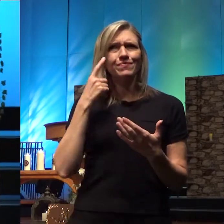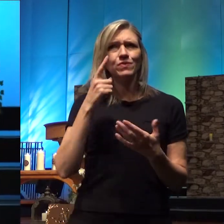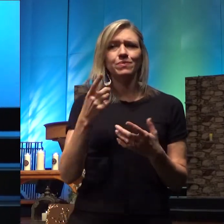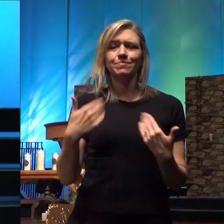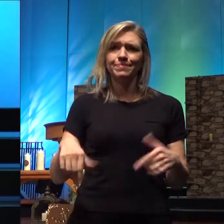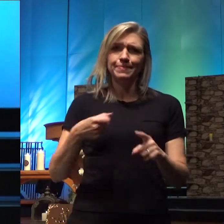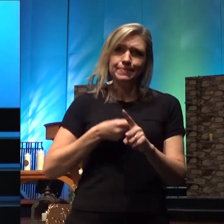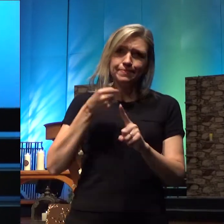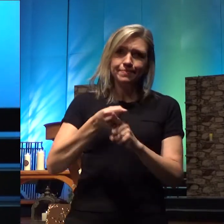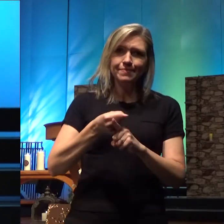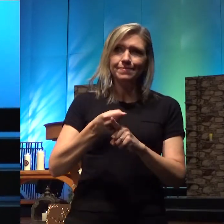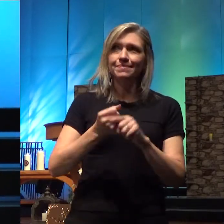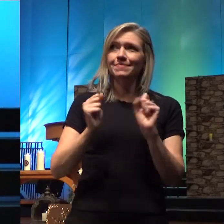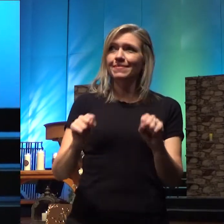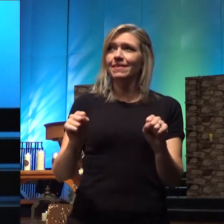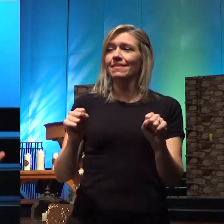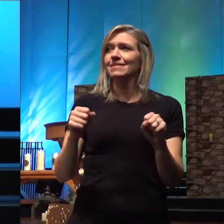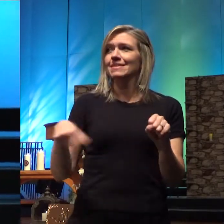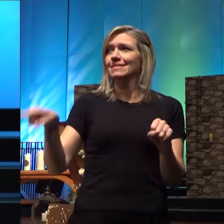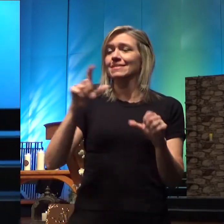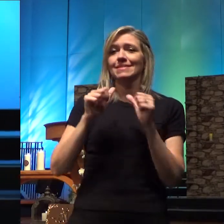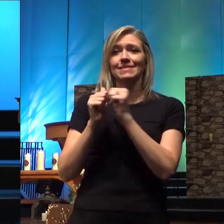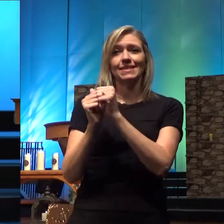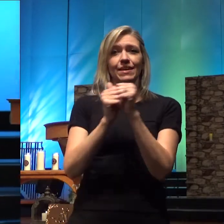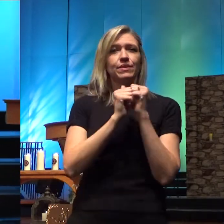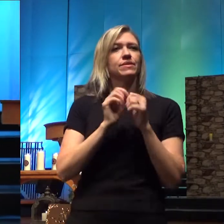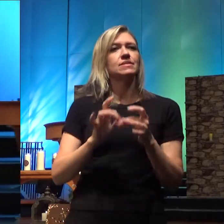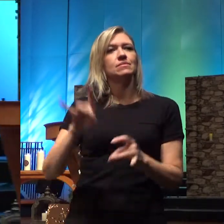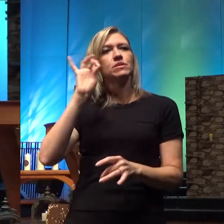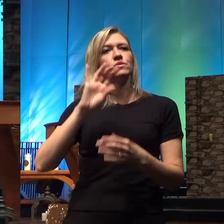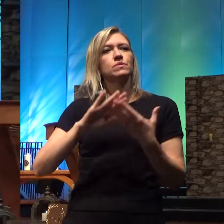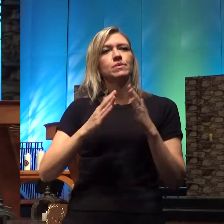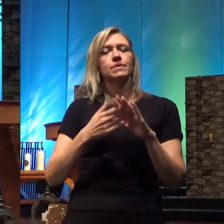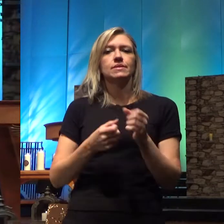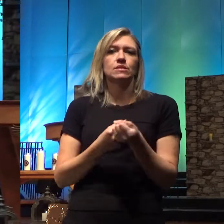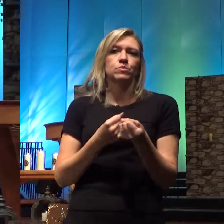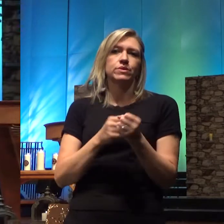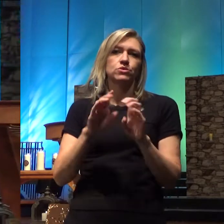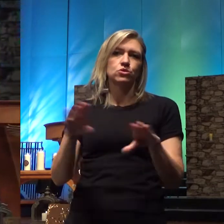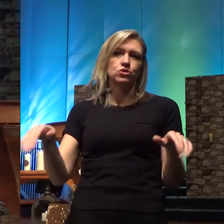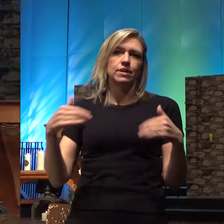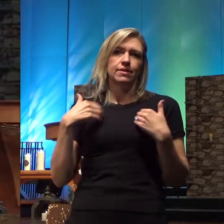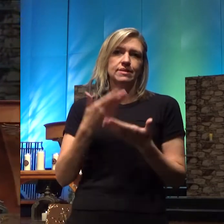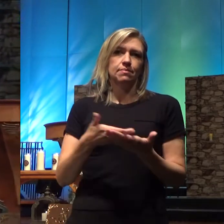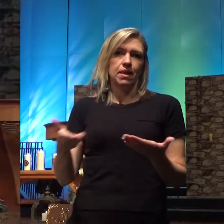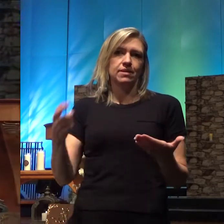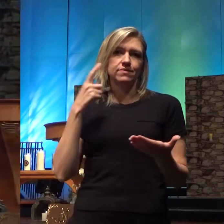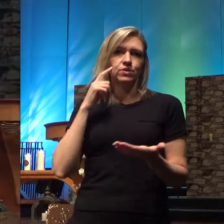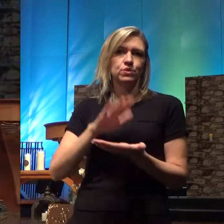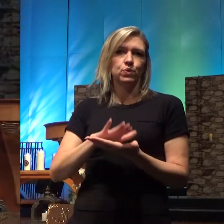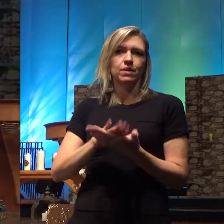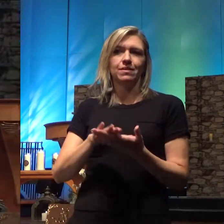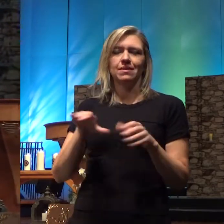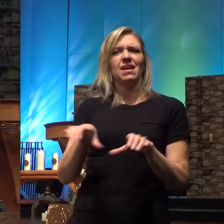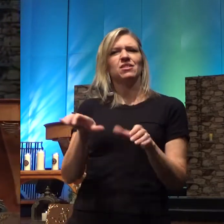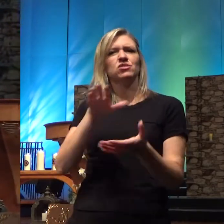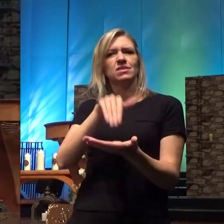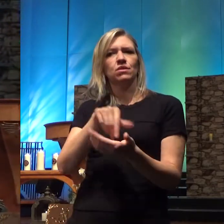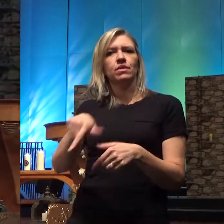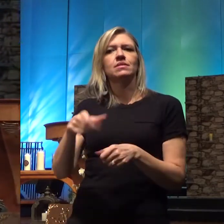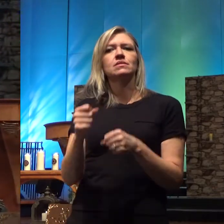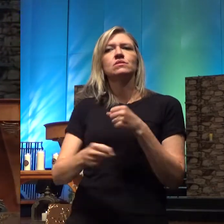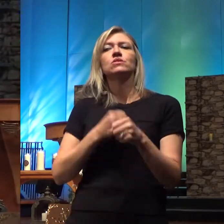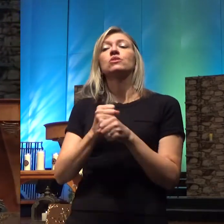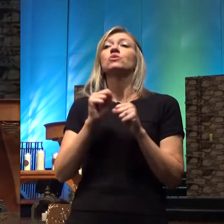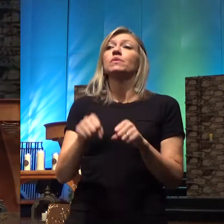for the great impact that we can have all together as spiritual community to help kids have supplies for school with the Action Center this year. And just